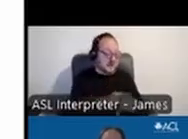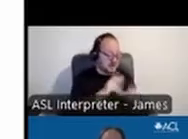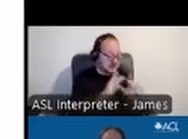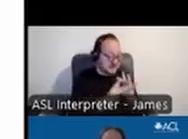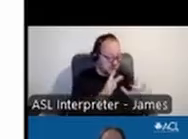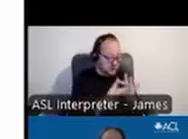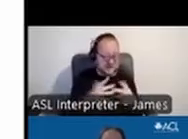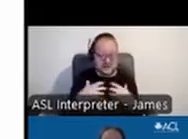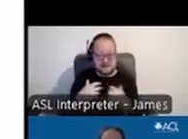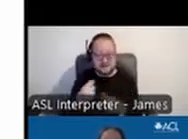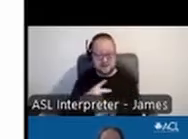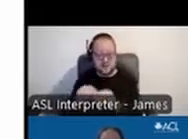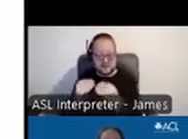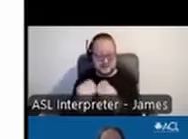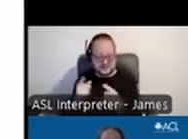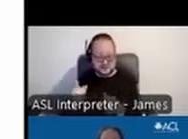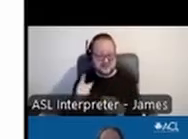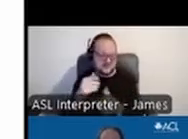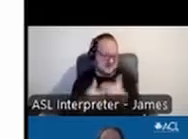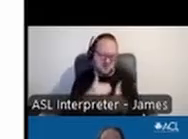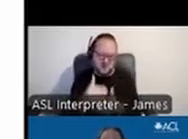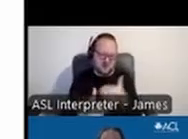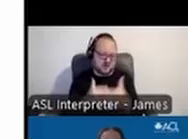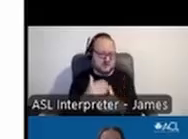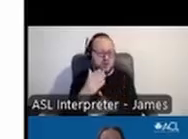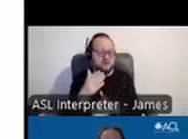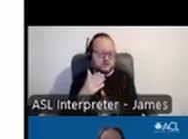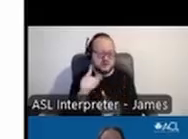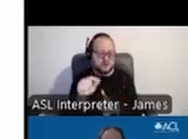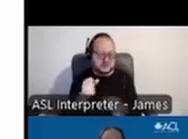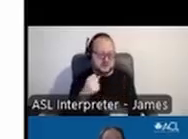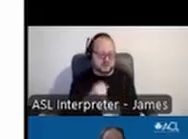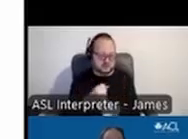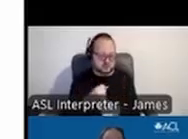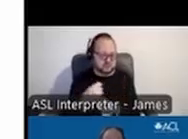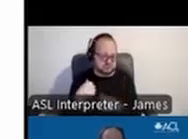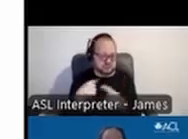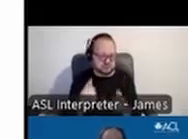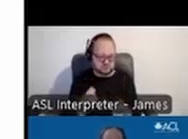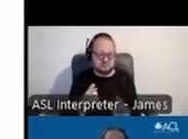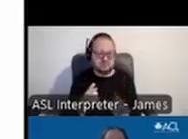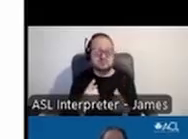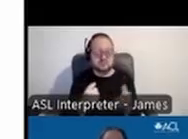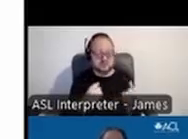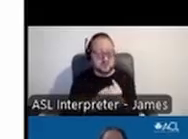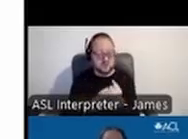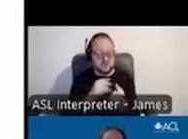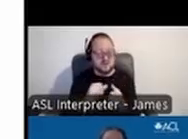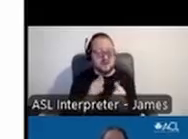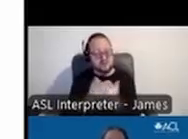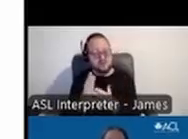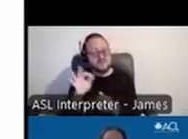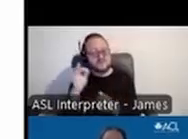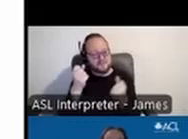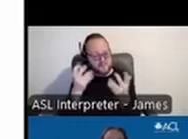healthcare organizations have been in process for more than 2 decades now, with support that spanned multiple federal administrations. So this